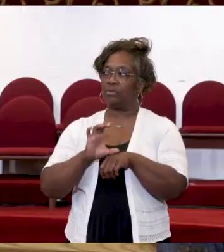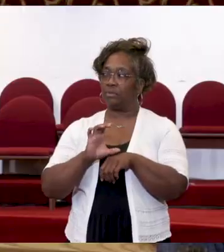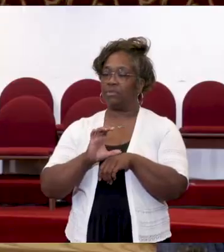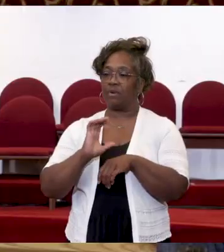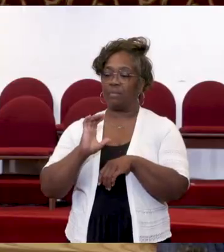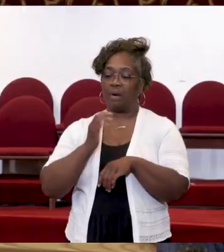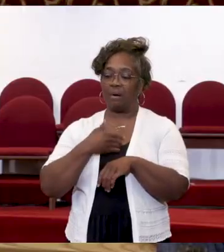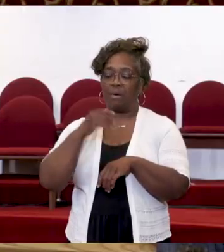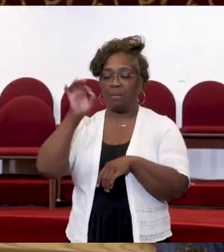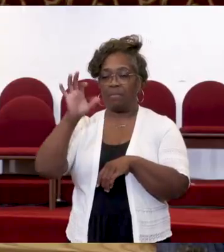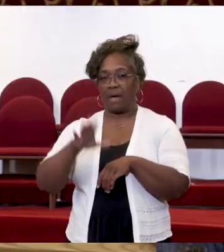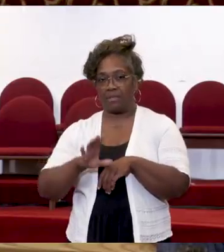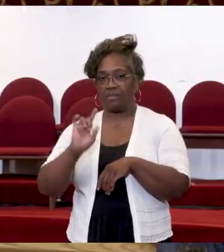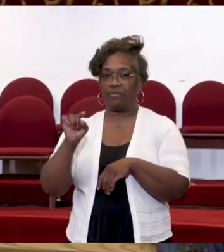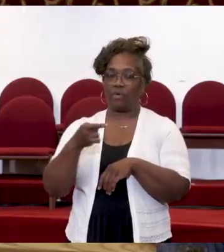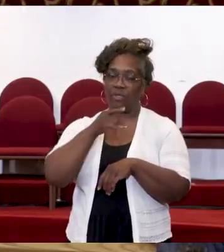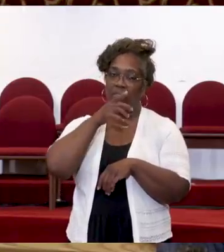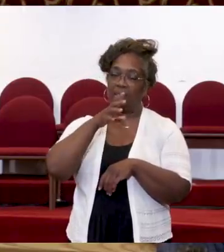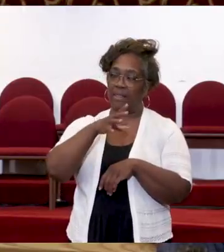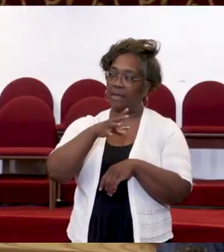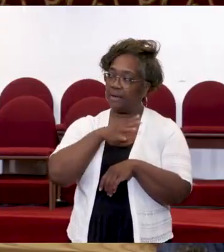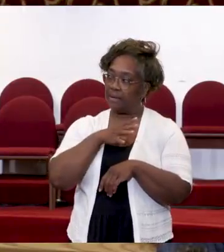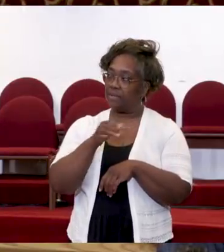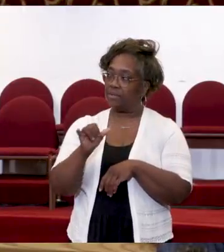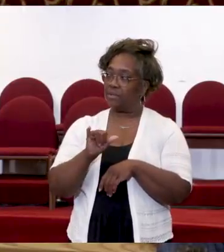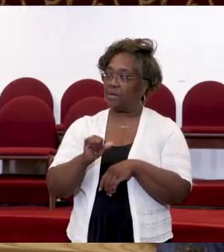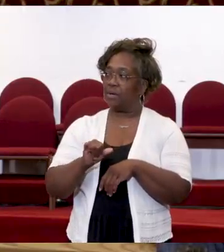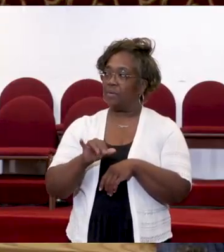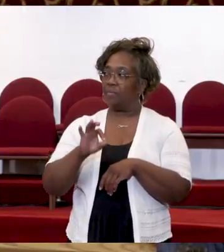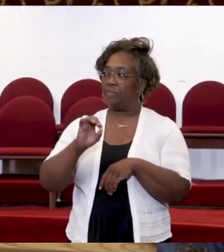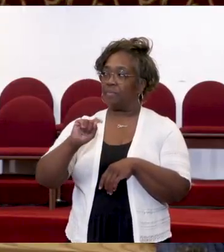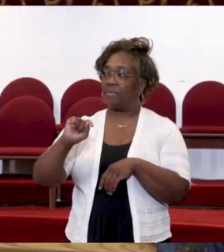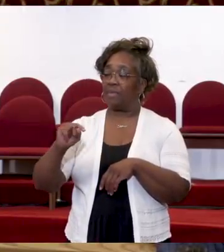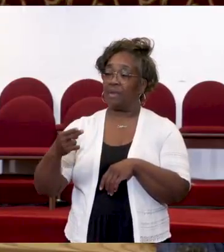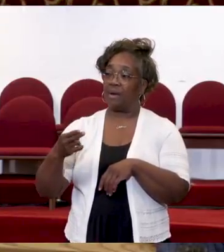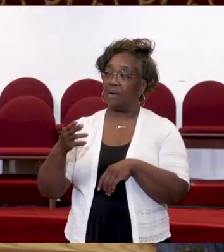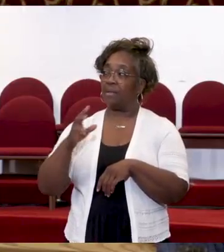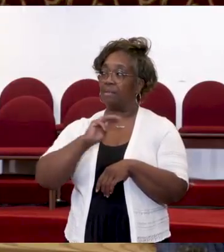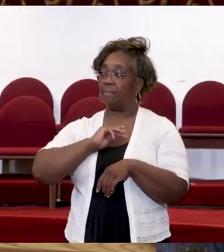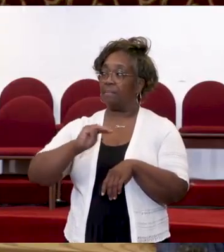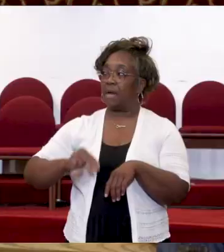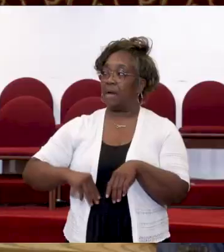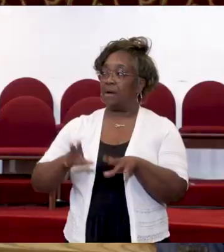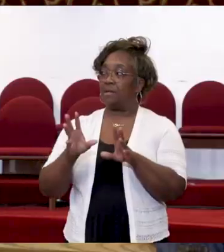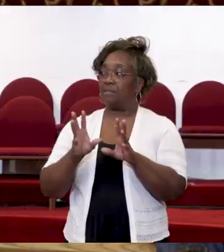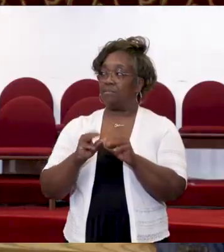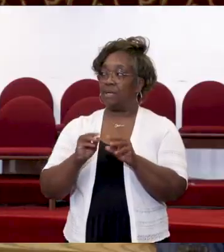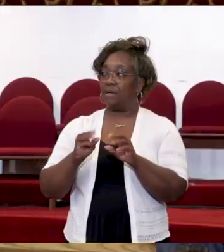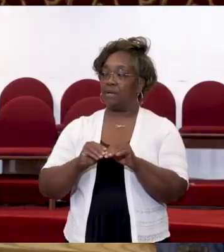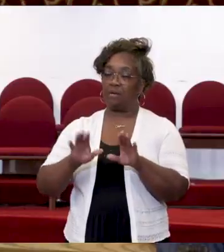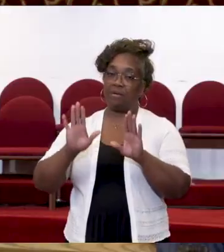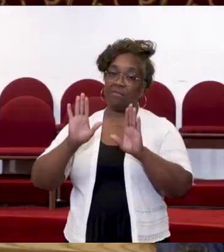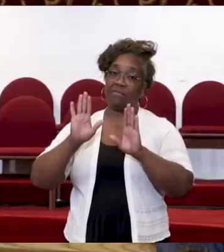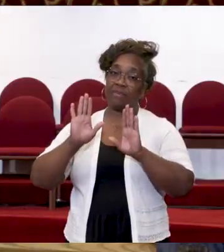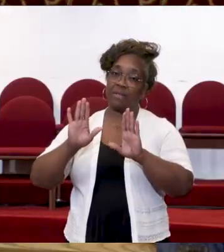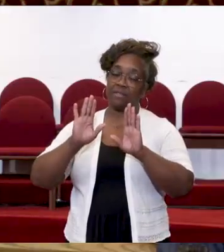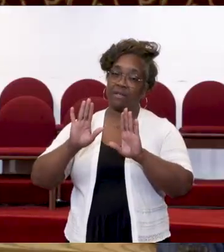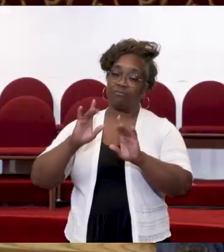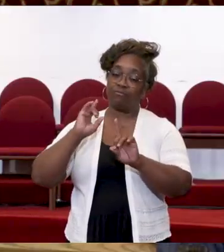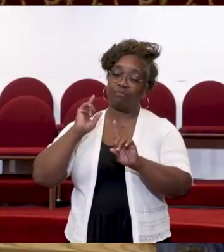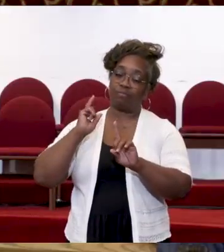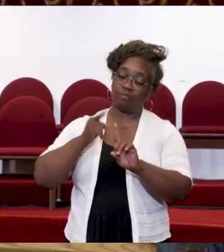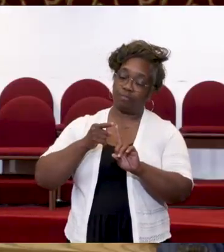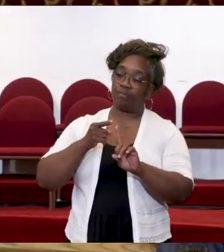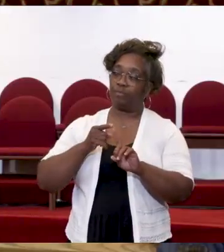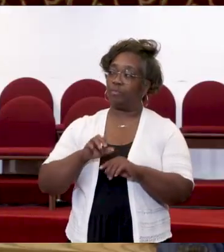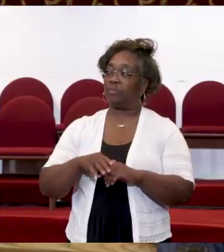well. So thank you all for hosting us this evening. And for the 90th Mayor's Meeting, this is also a fantastic milestone since we were one of the first